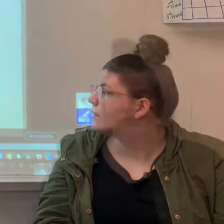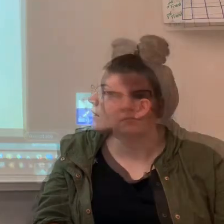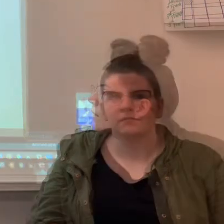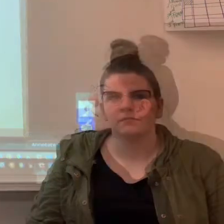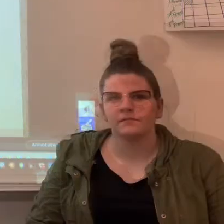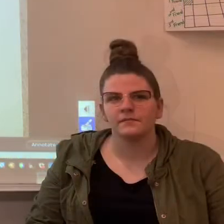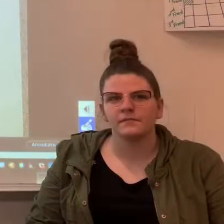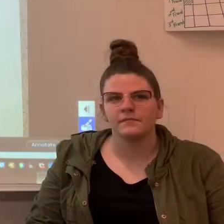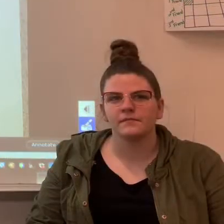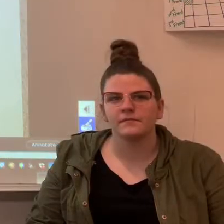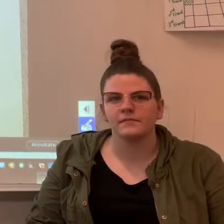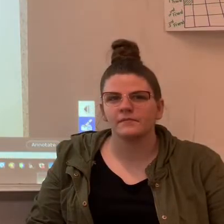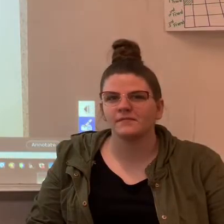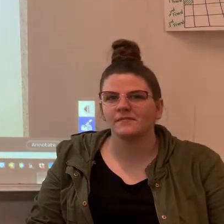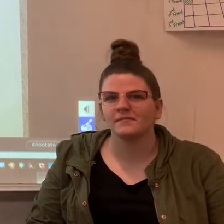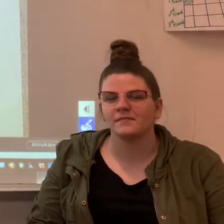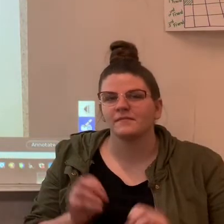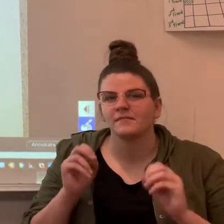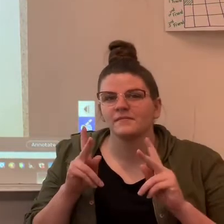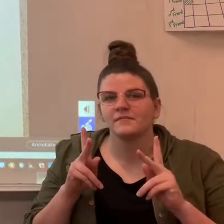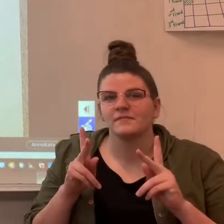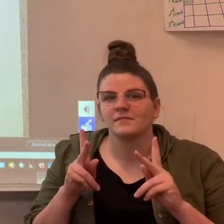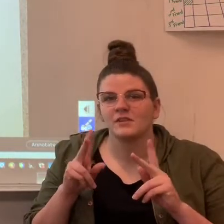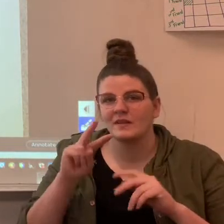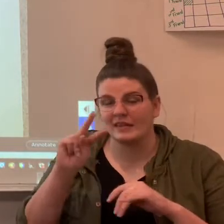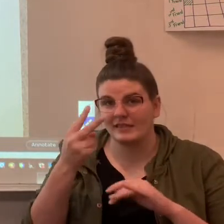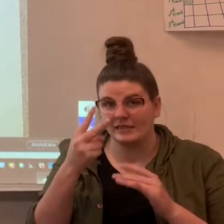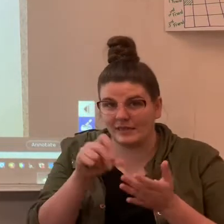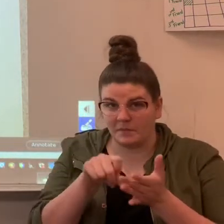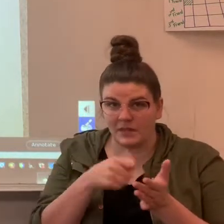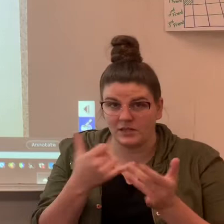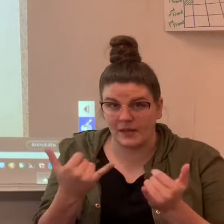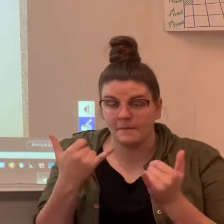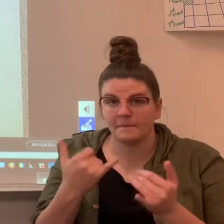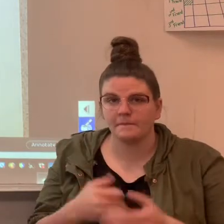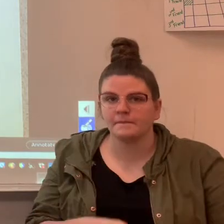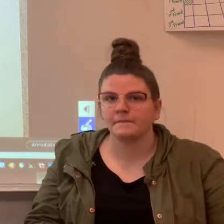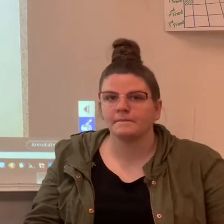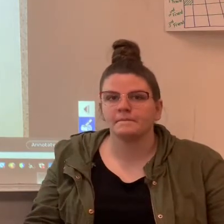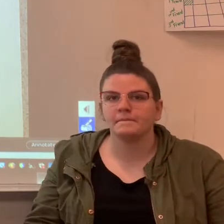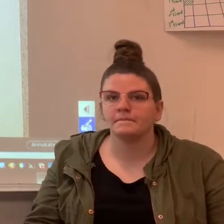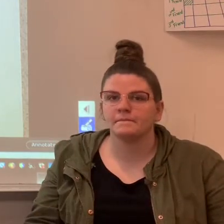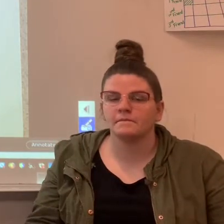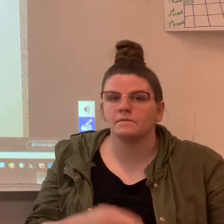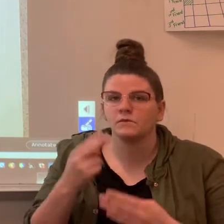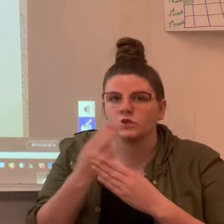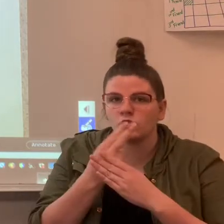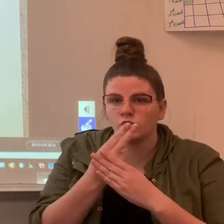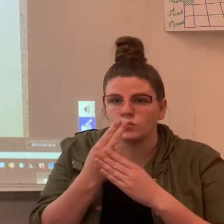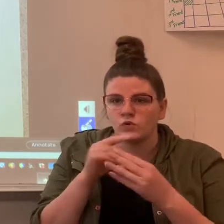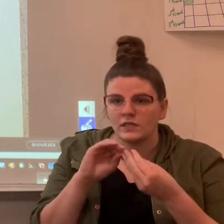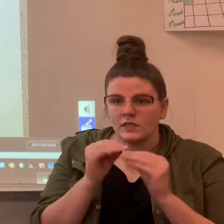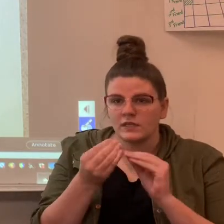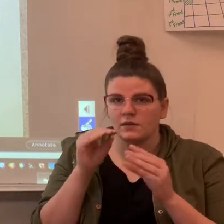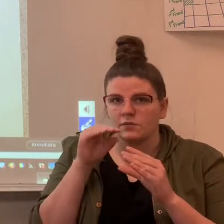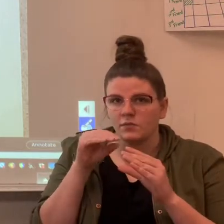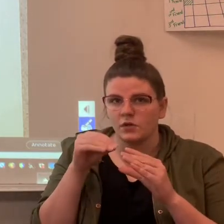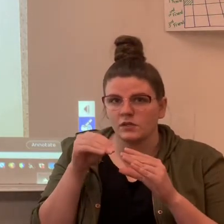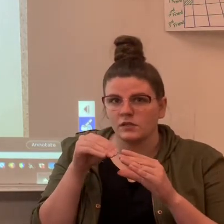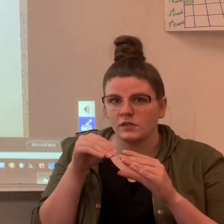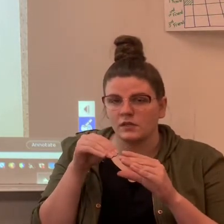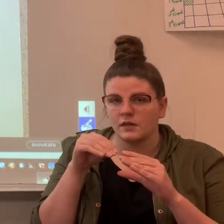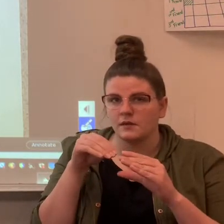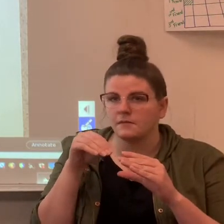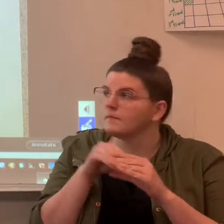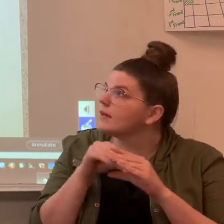Okay. All right, to our second page. Using the numbers and operations in the box to make an